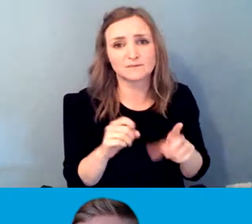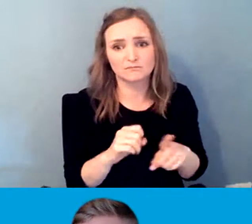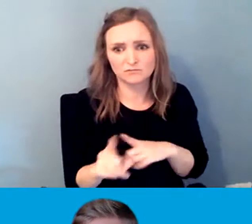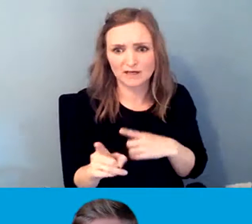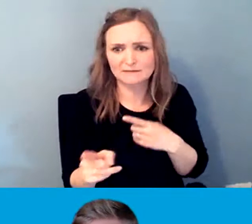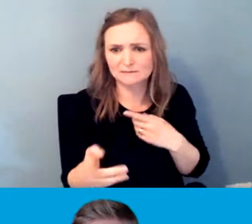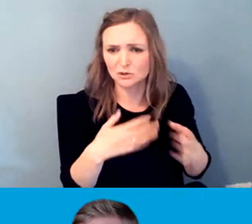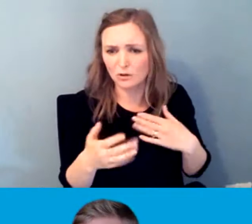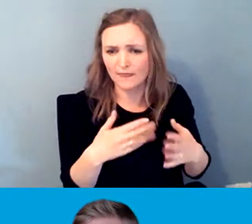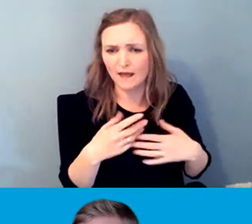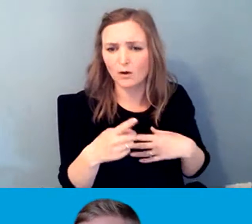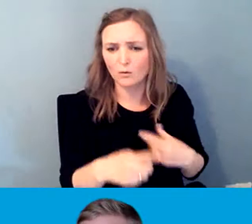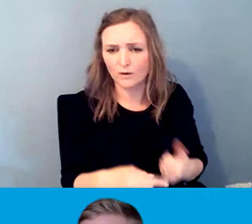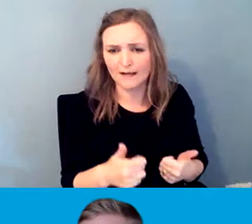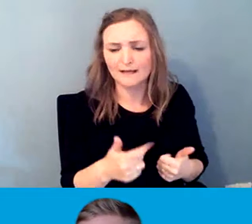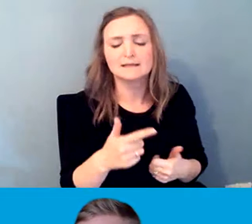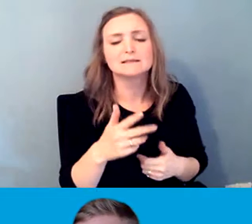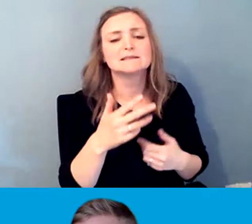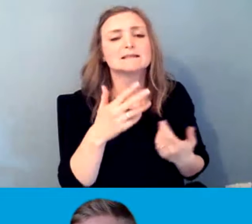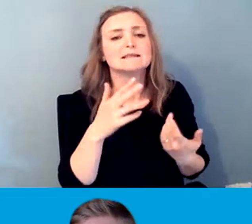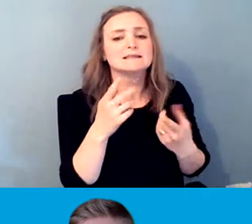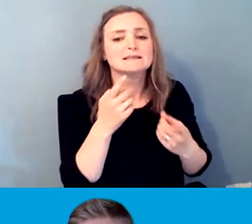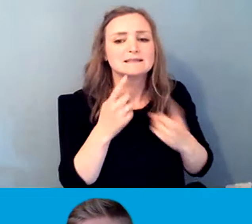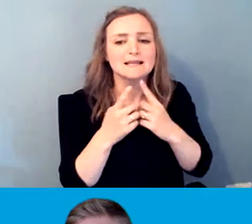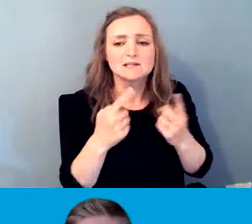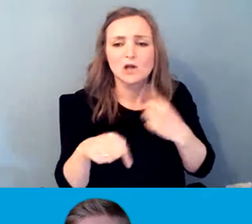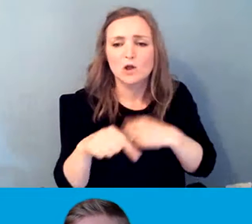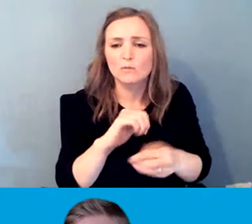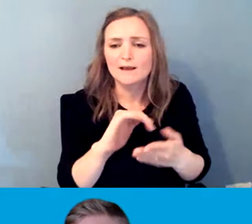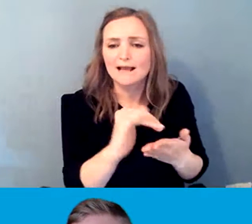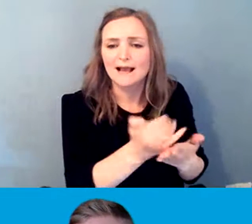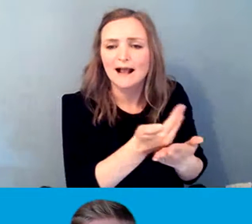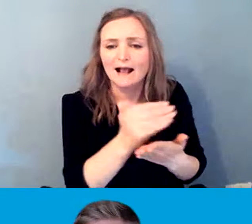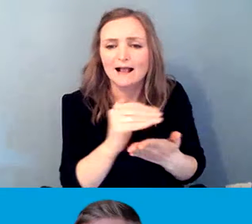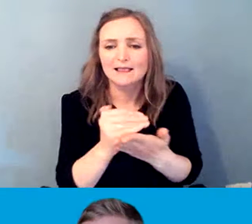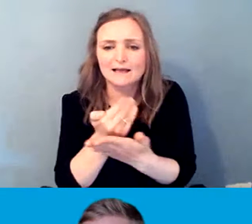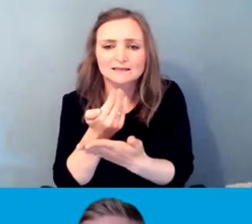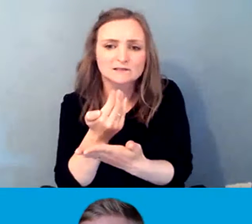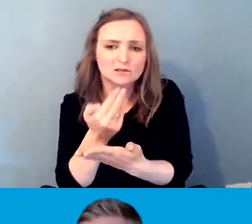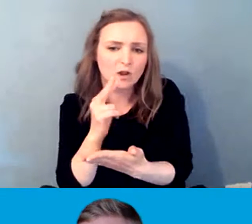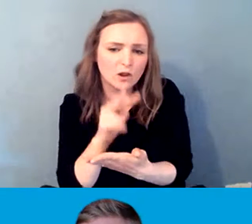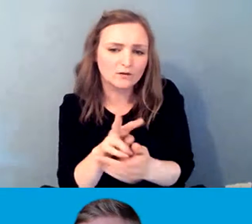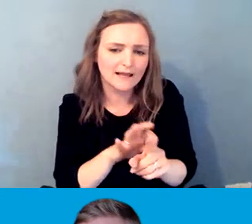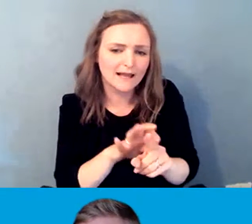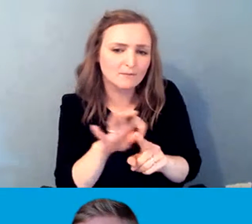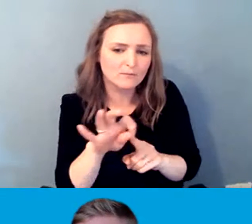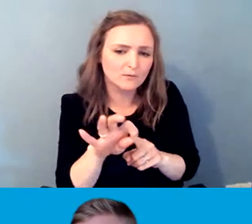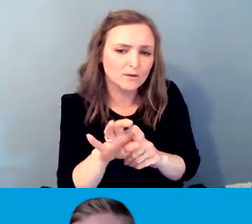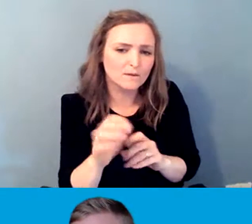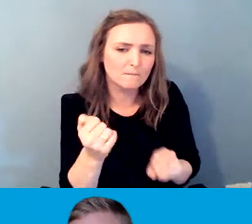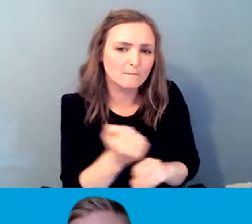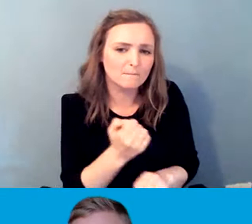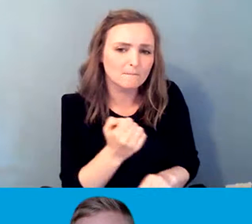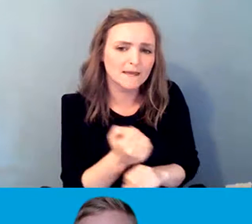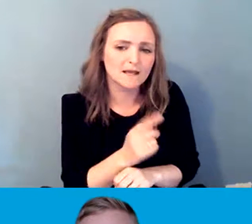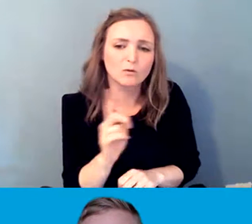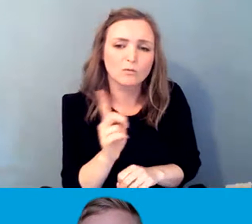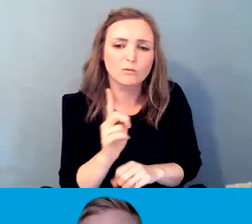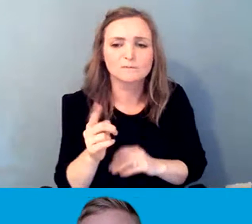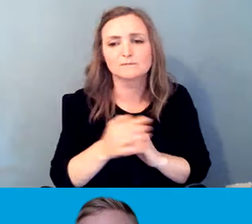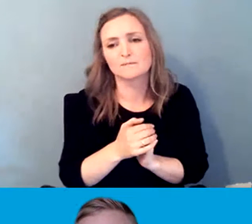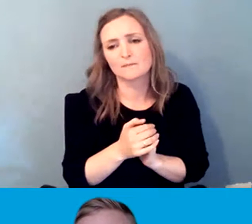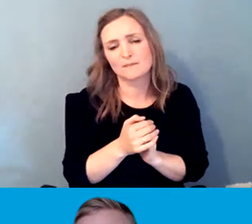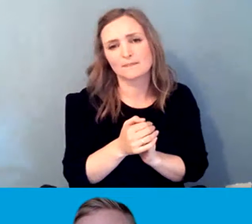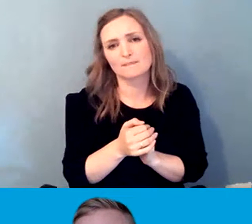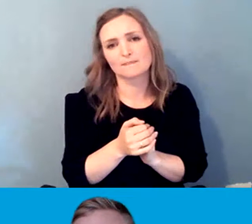data we can collect and see if there are any improvements that can be made. There's also some information in there when we're talking about the